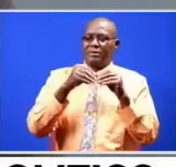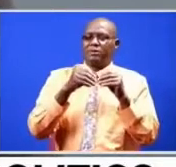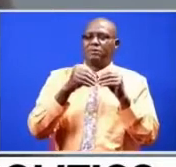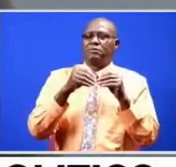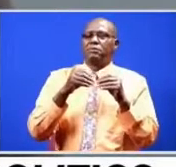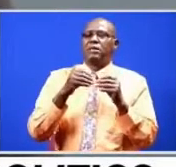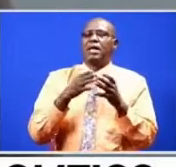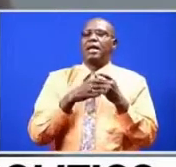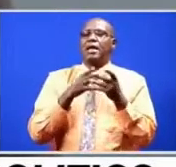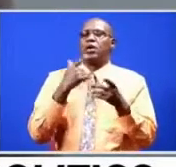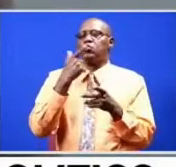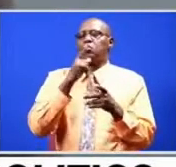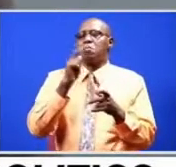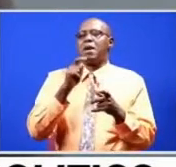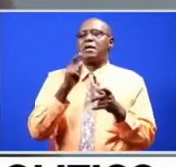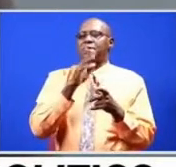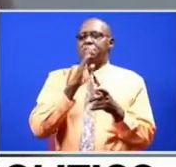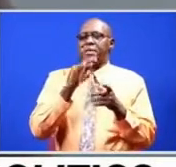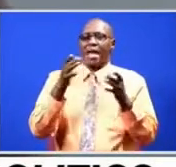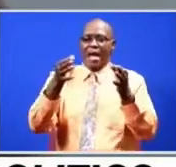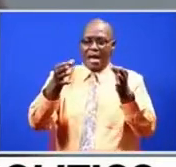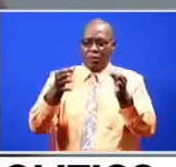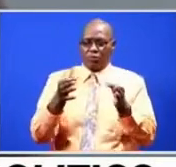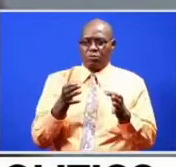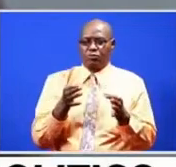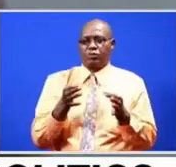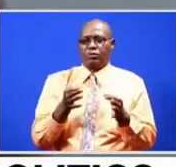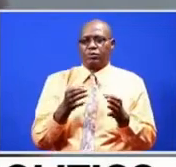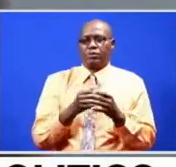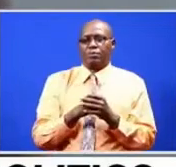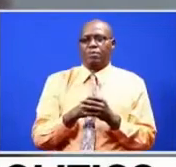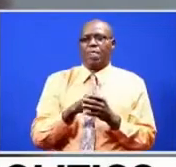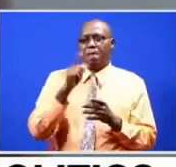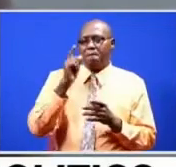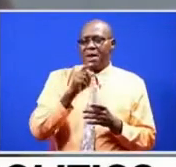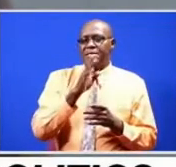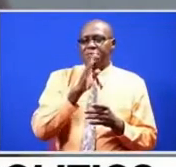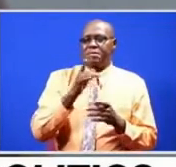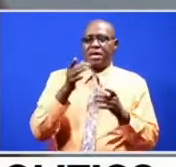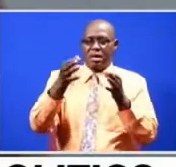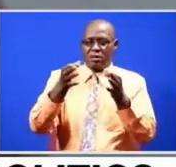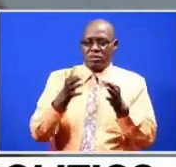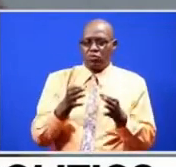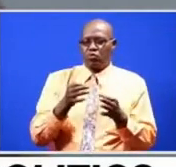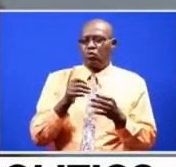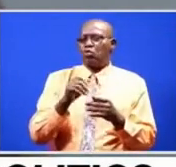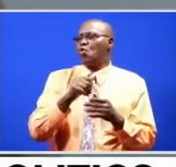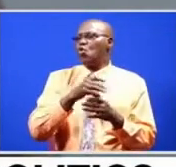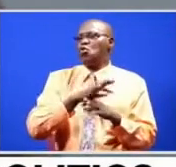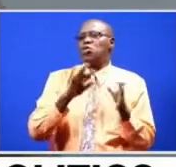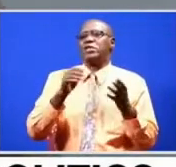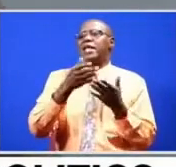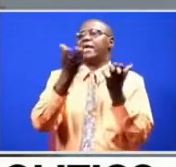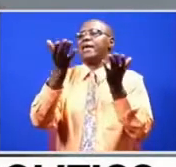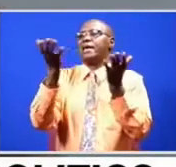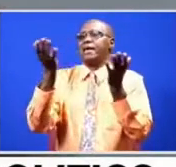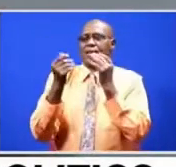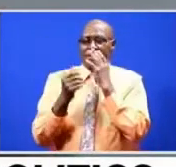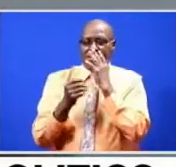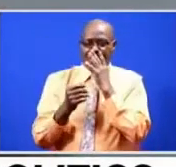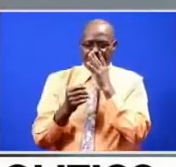Listen to my words. They must be accountable, not anybody. We